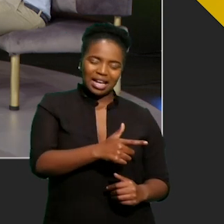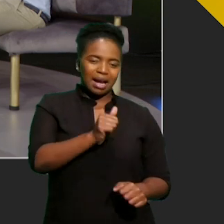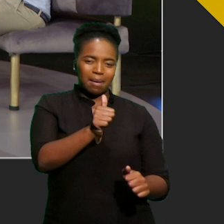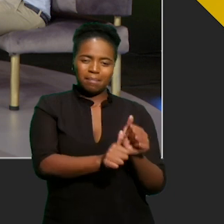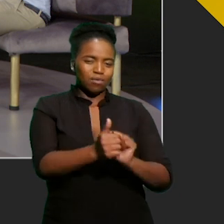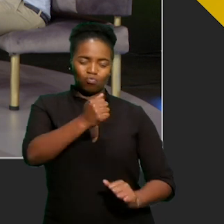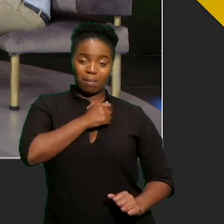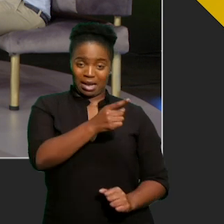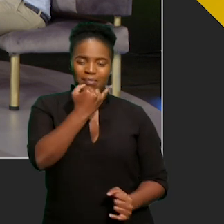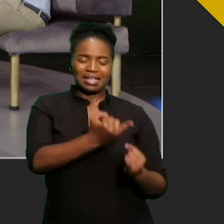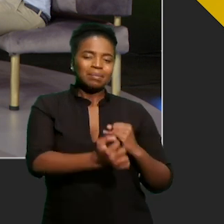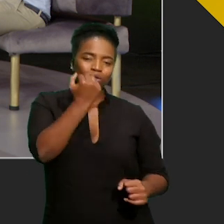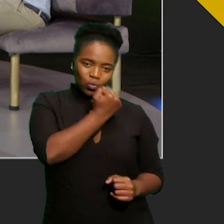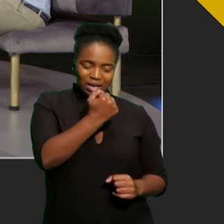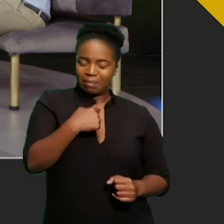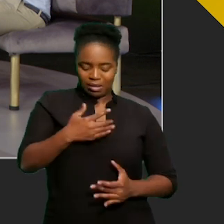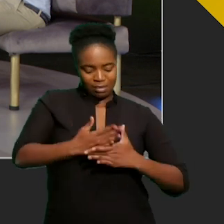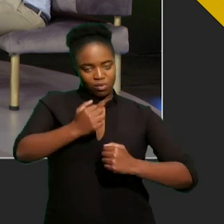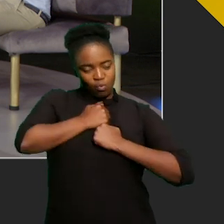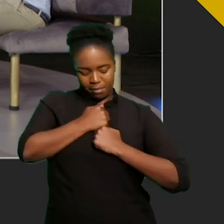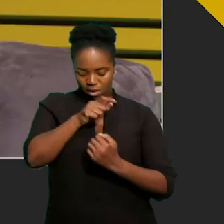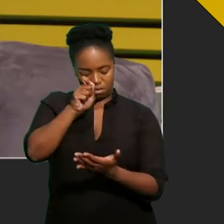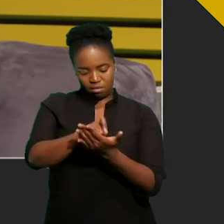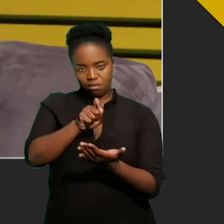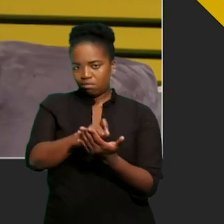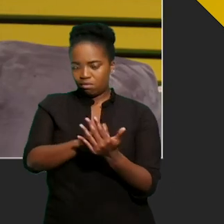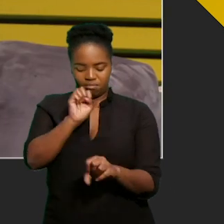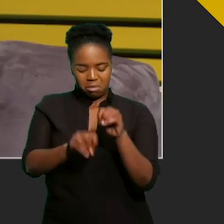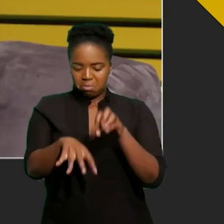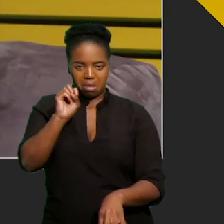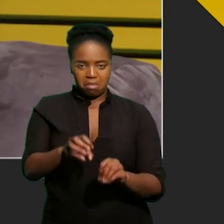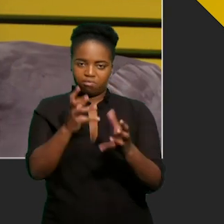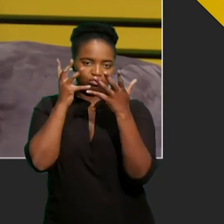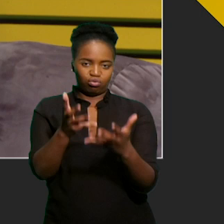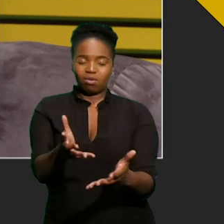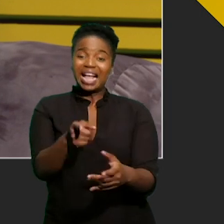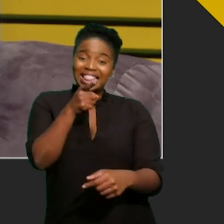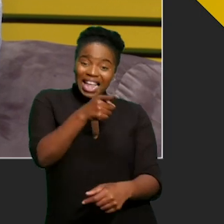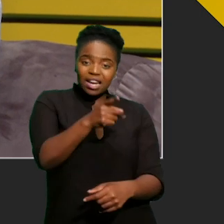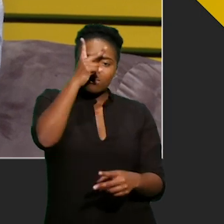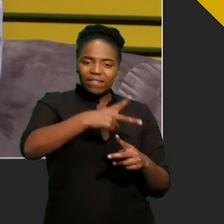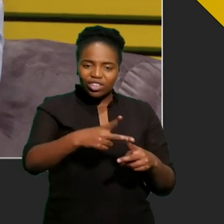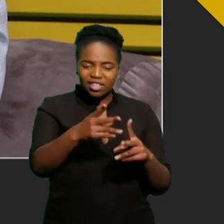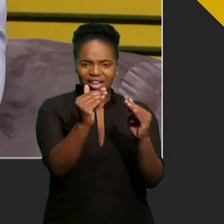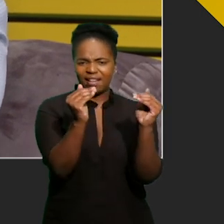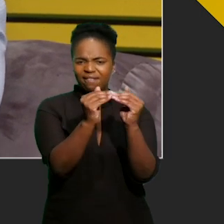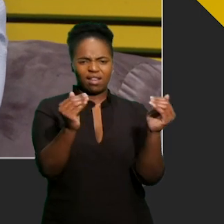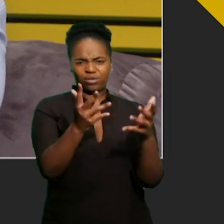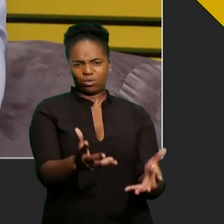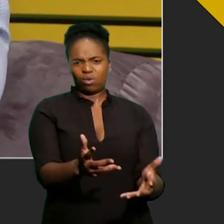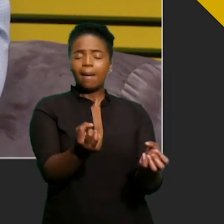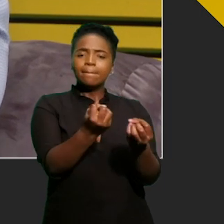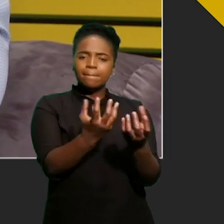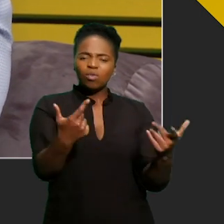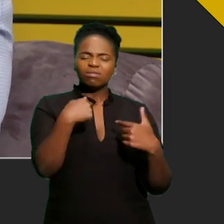la wenze iphutha, I'm sorry, ngenza umsebenzi wami, kumele ngireport the way ingakona. So that is being professional and fair. And I think most of